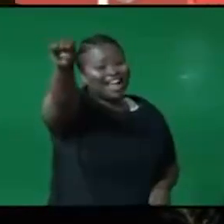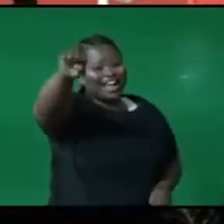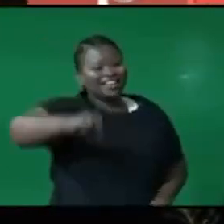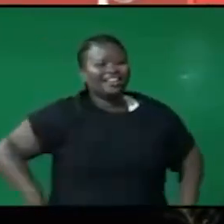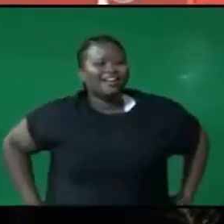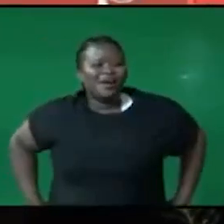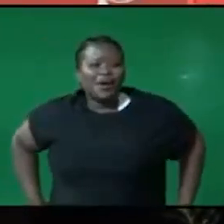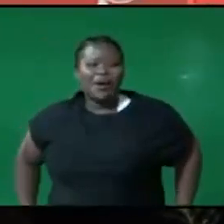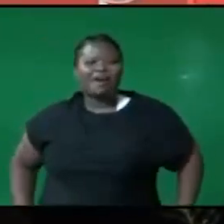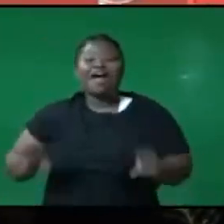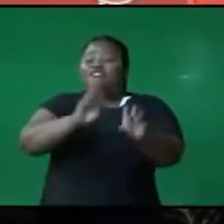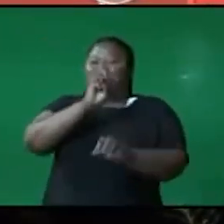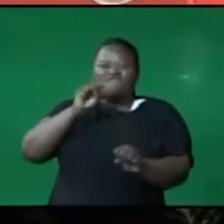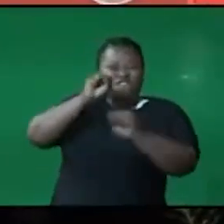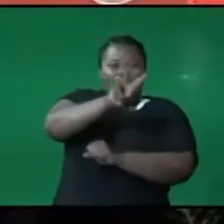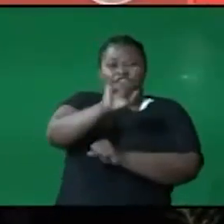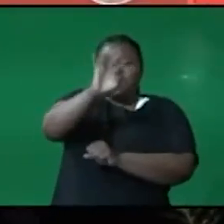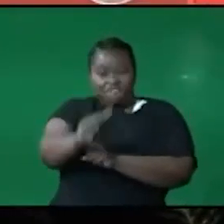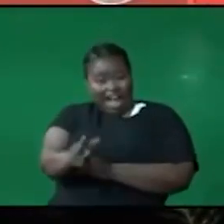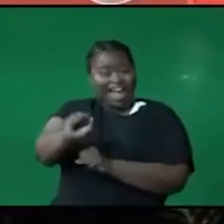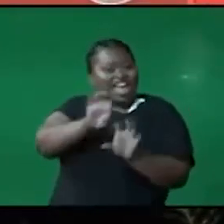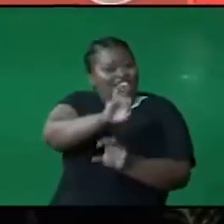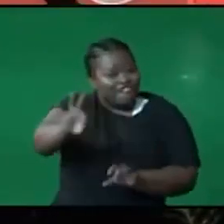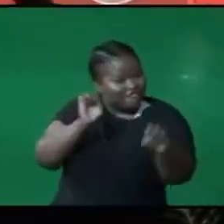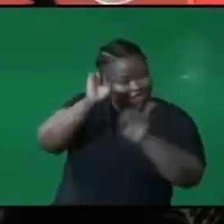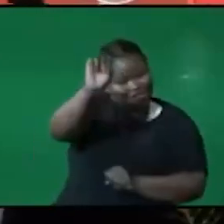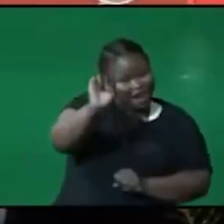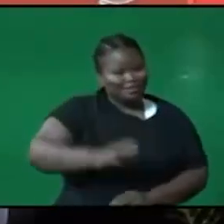Amanda! Viva! EFF, viva!